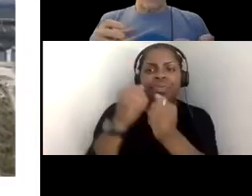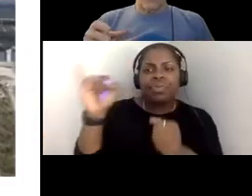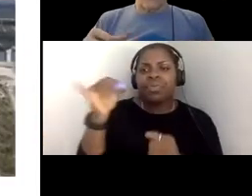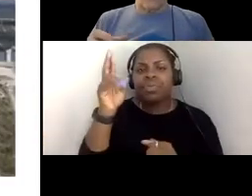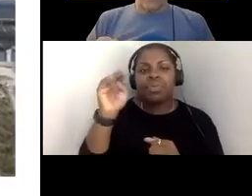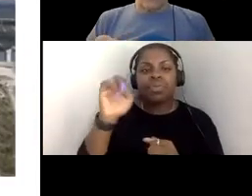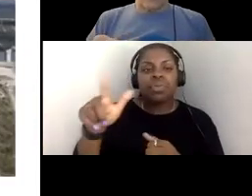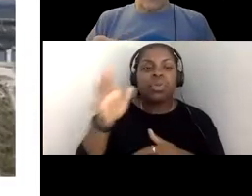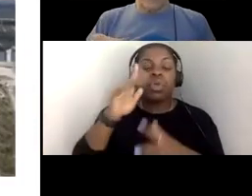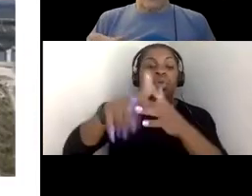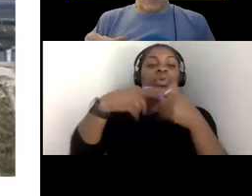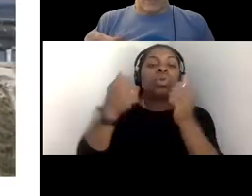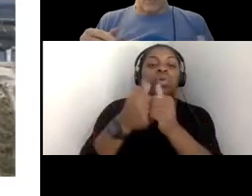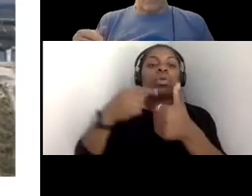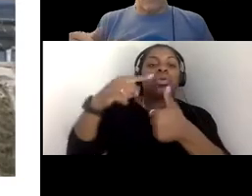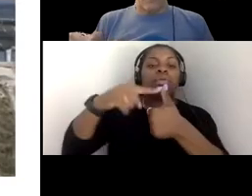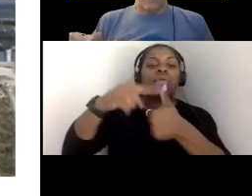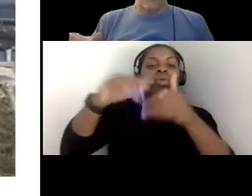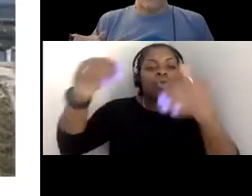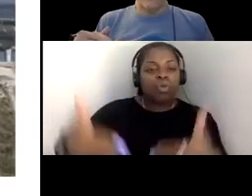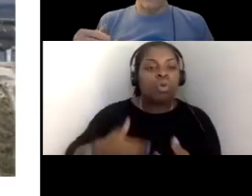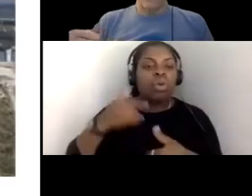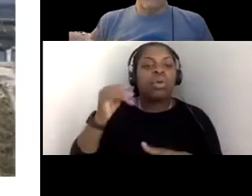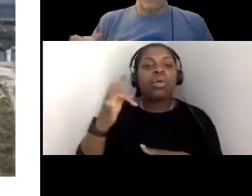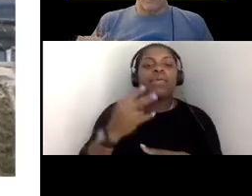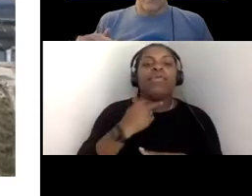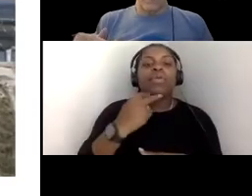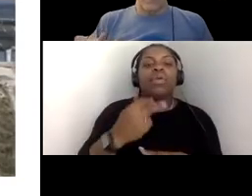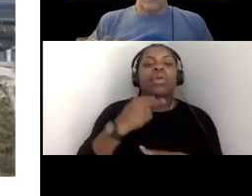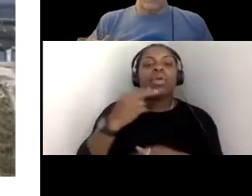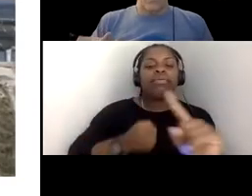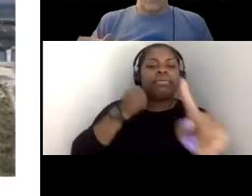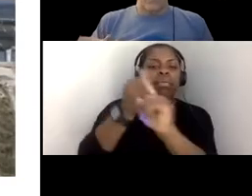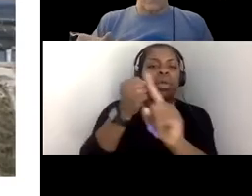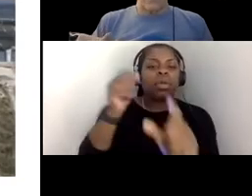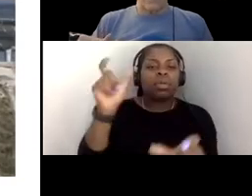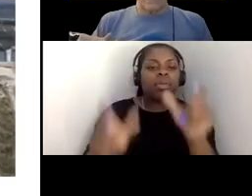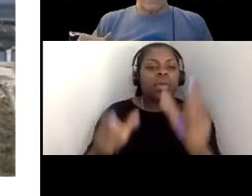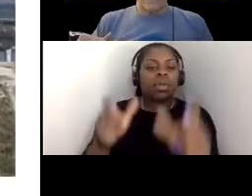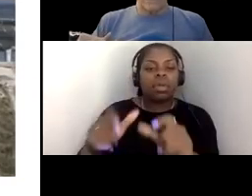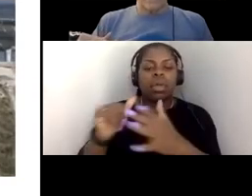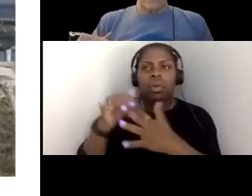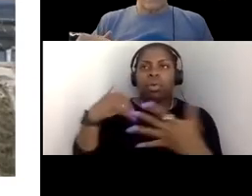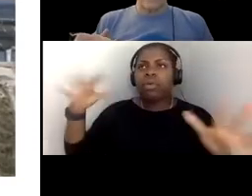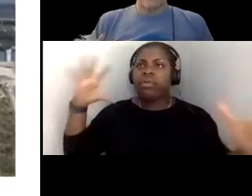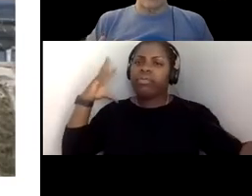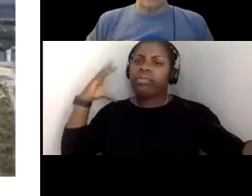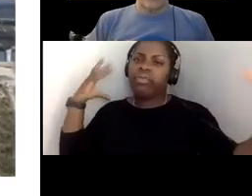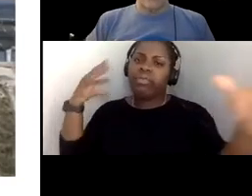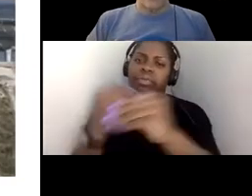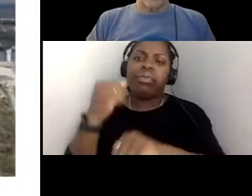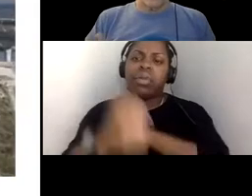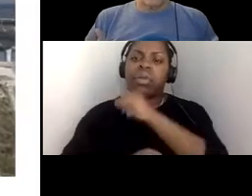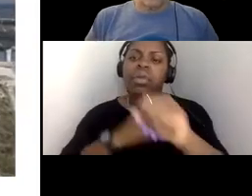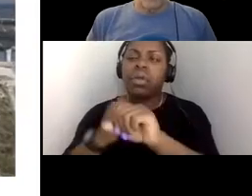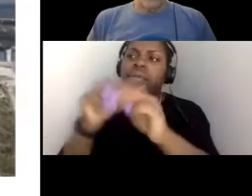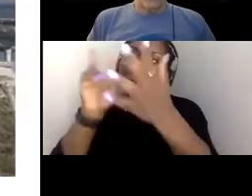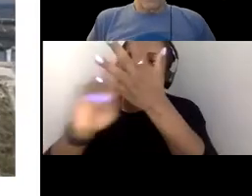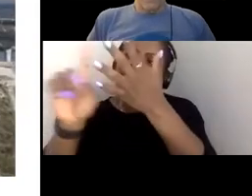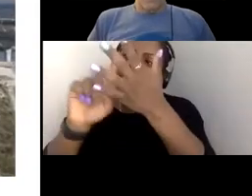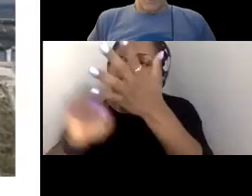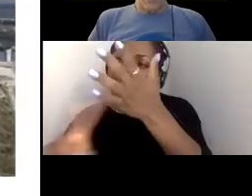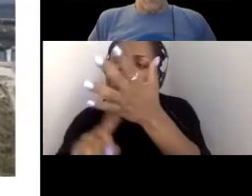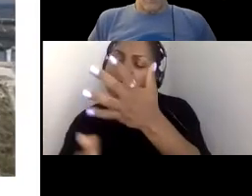by introducing the voices of impacted people with some video clips of people that we've interviewed over the years. Secondly, we're going to define and